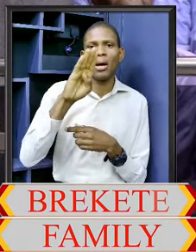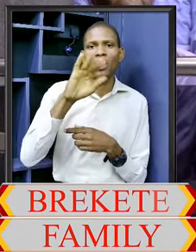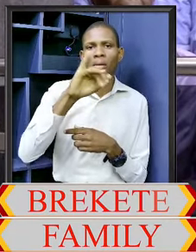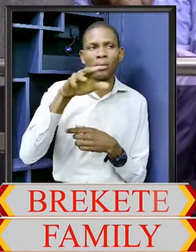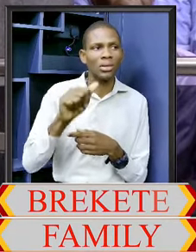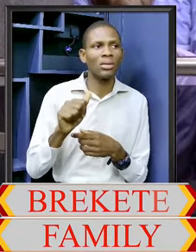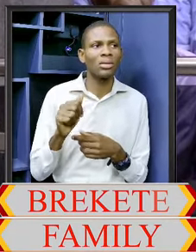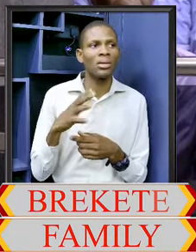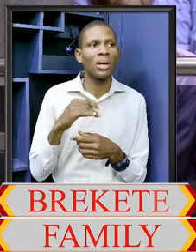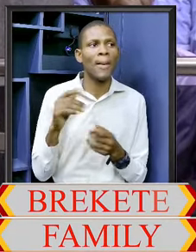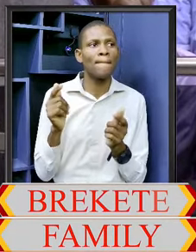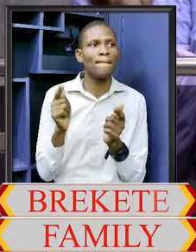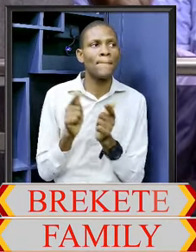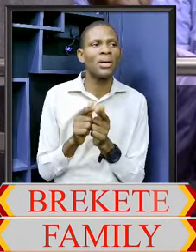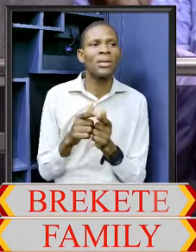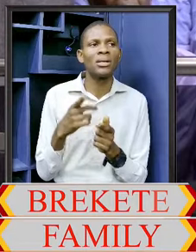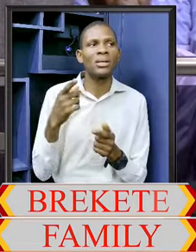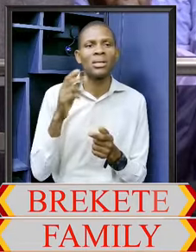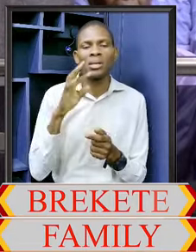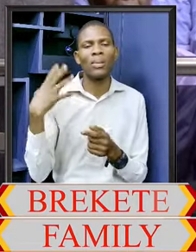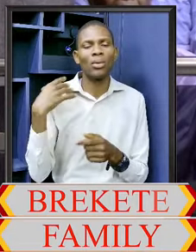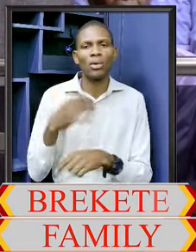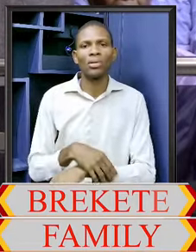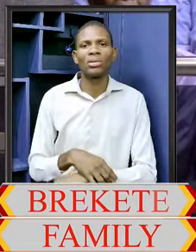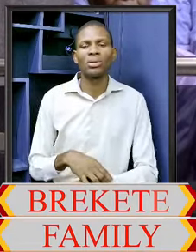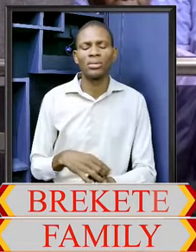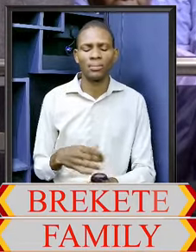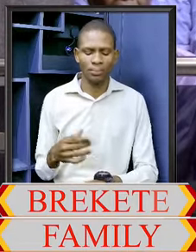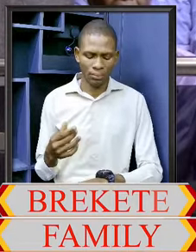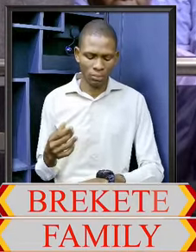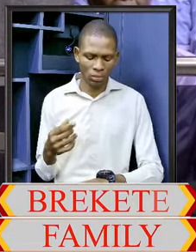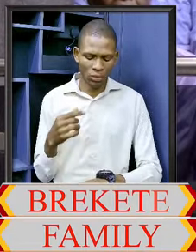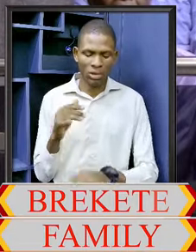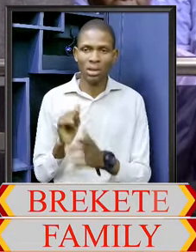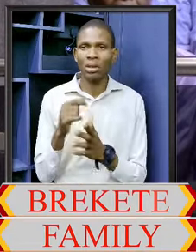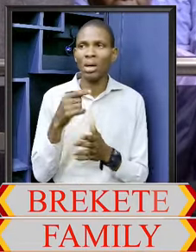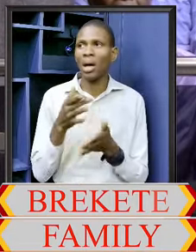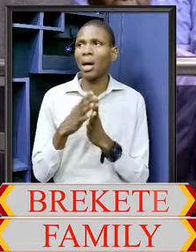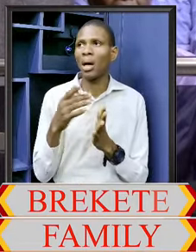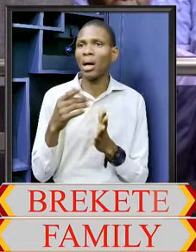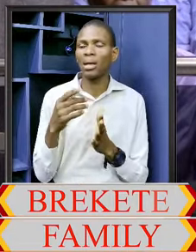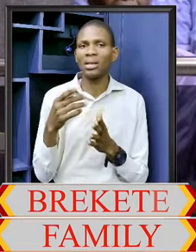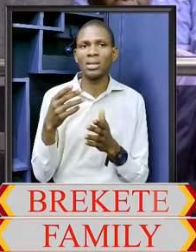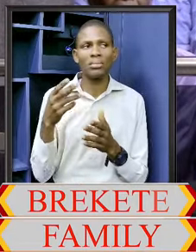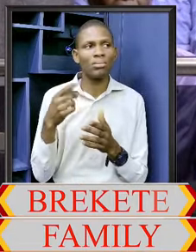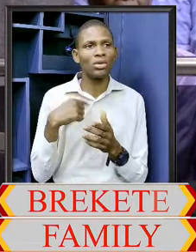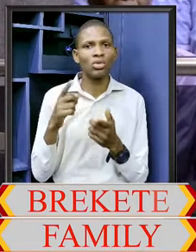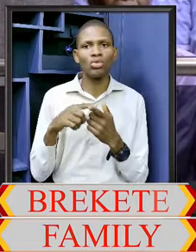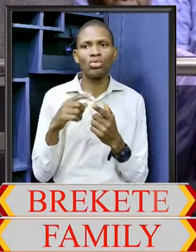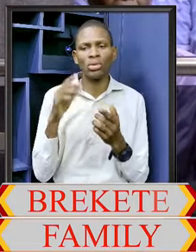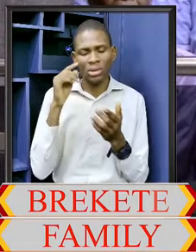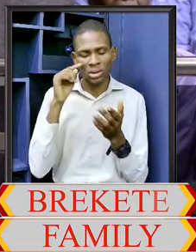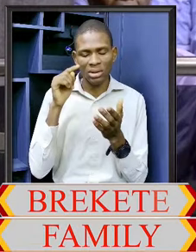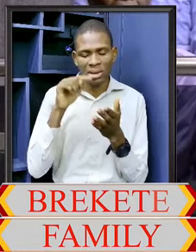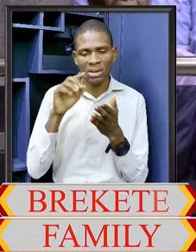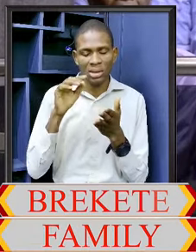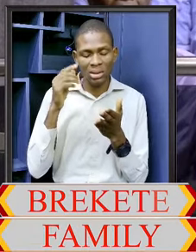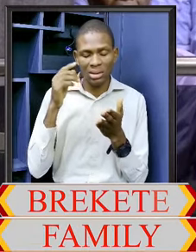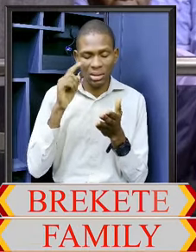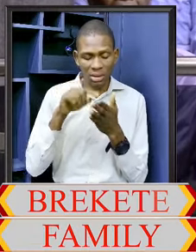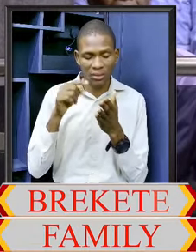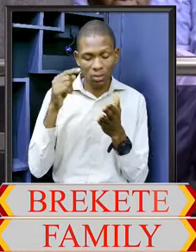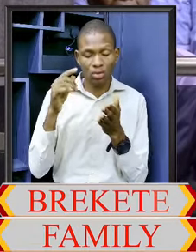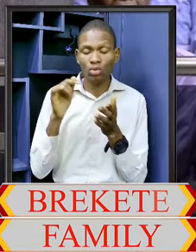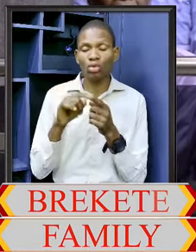So I met the Oga in the office, who requested them to check for the letter and the